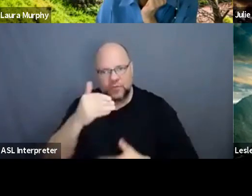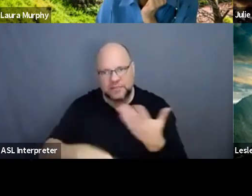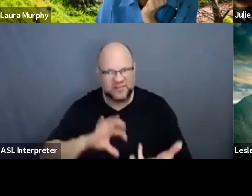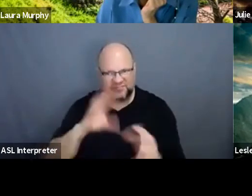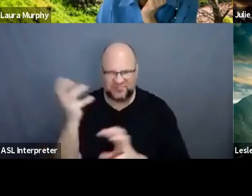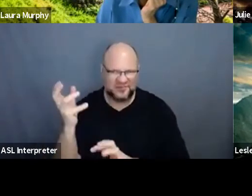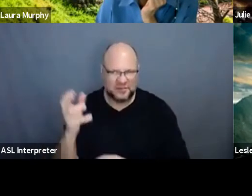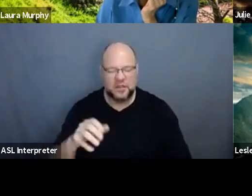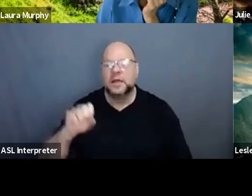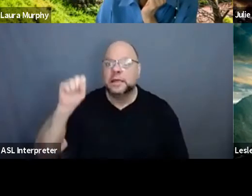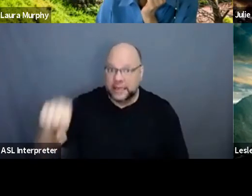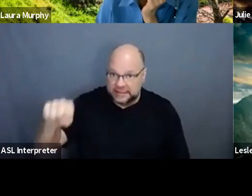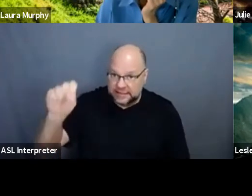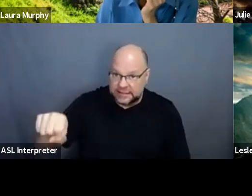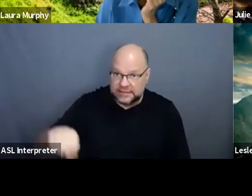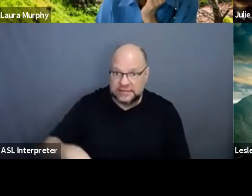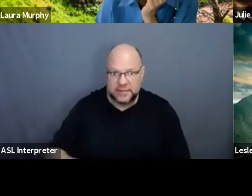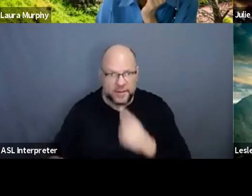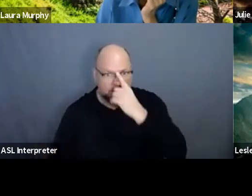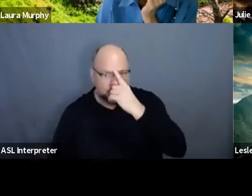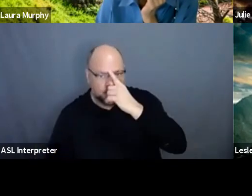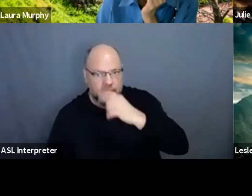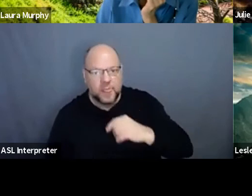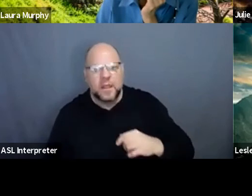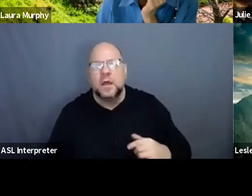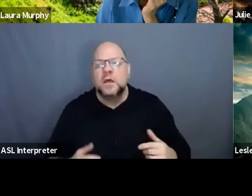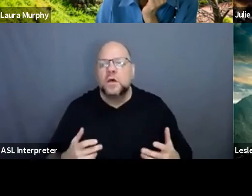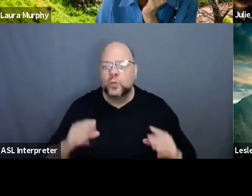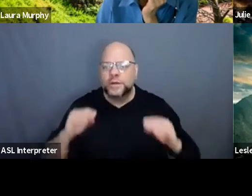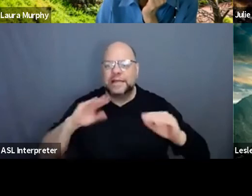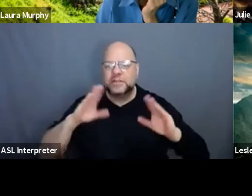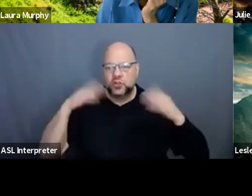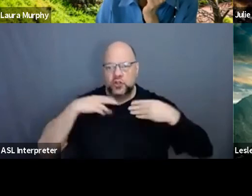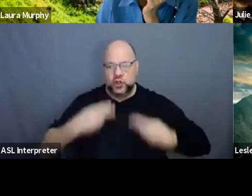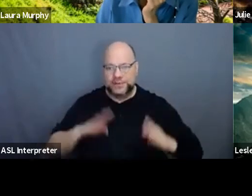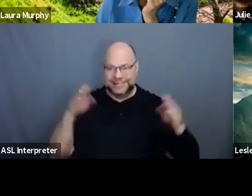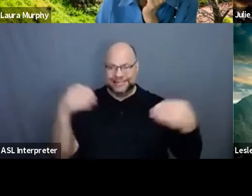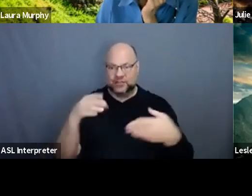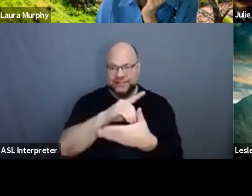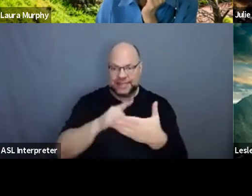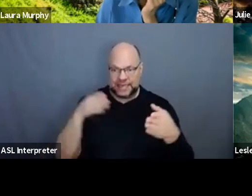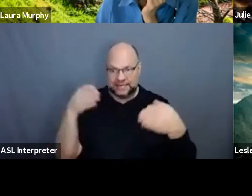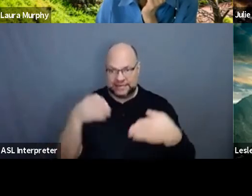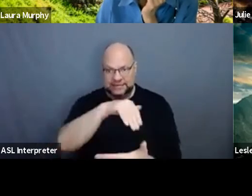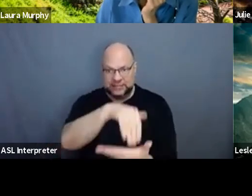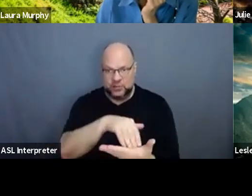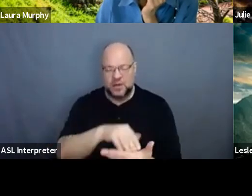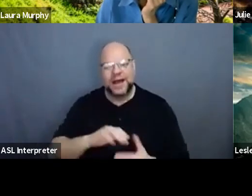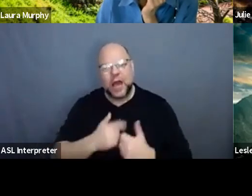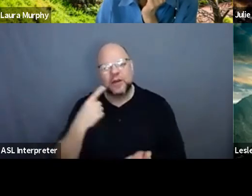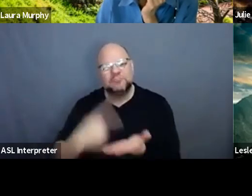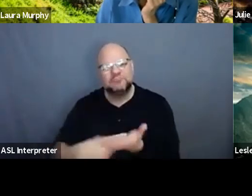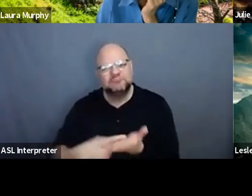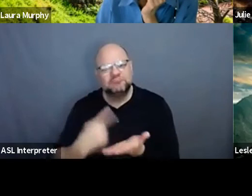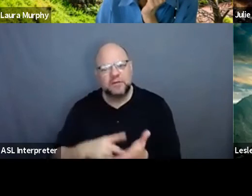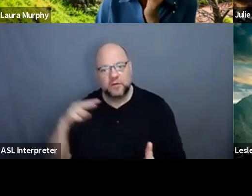process. Yes. So when we teach human-centered design, but one of the ways that we really do talk about it is